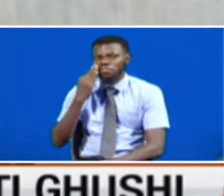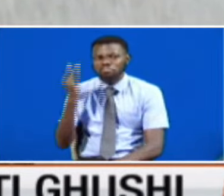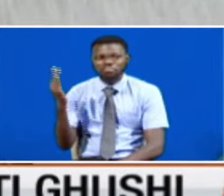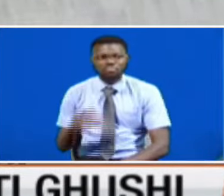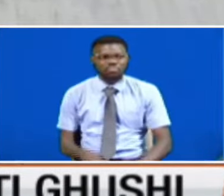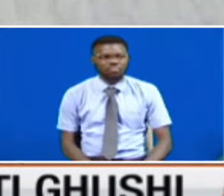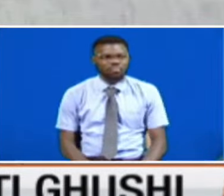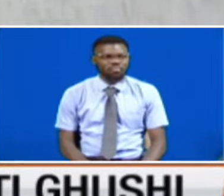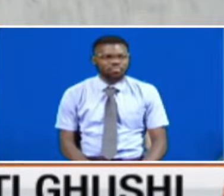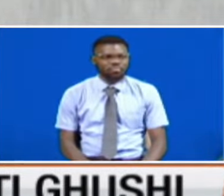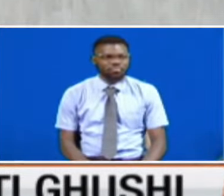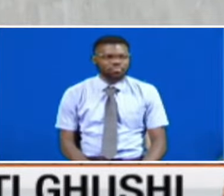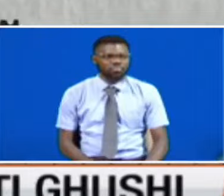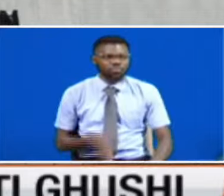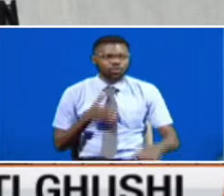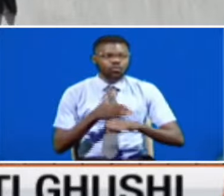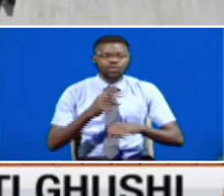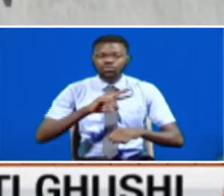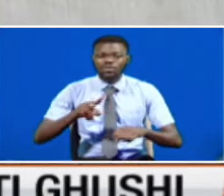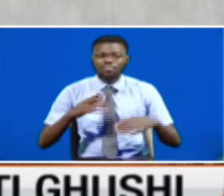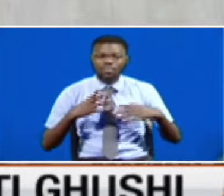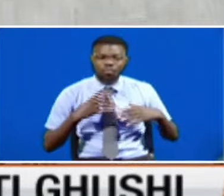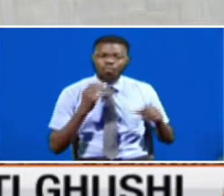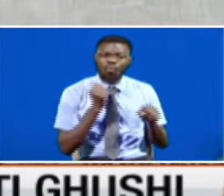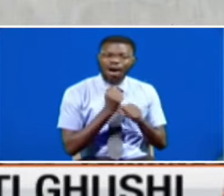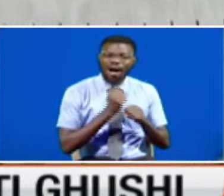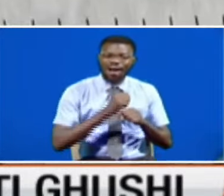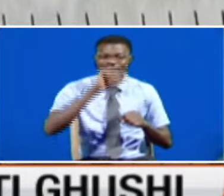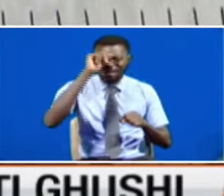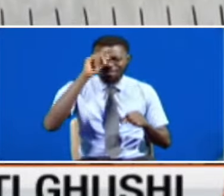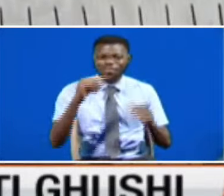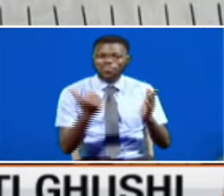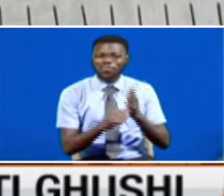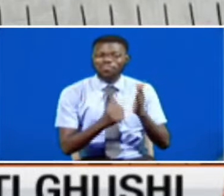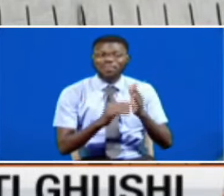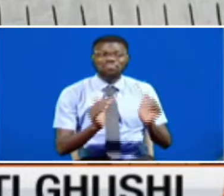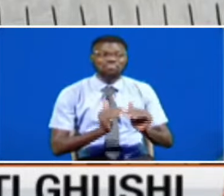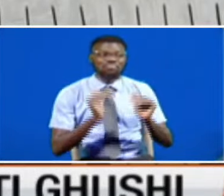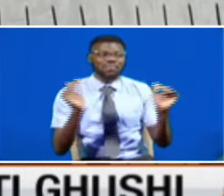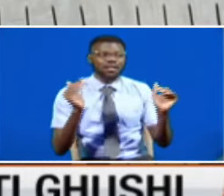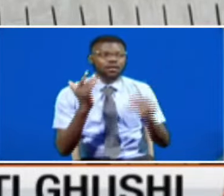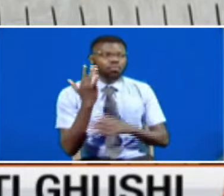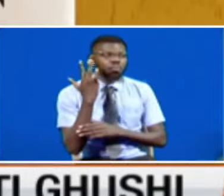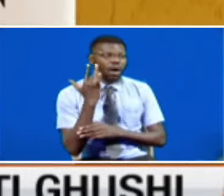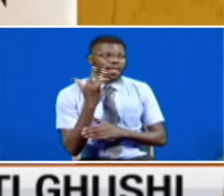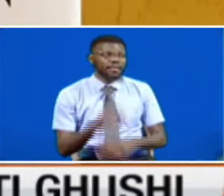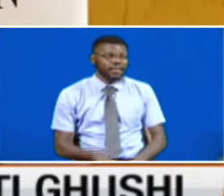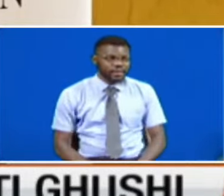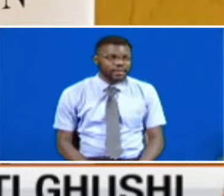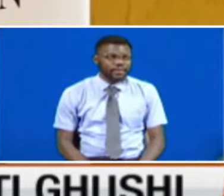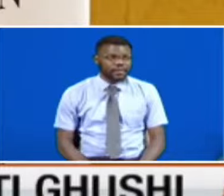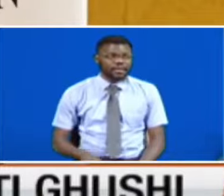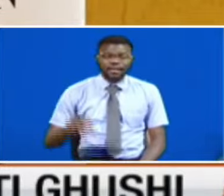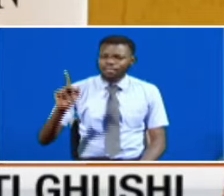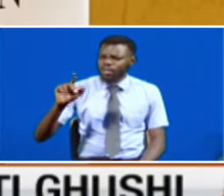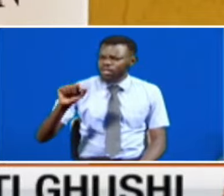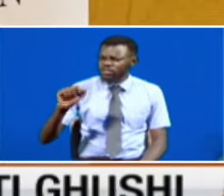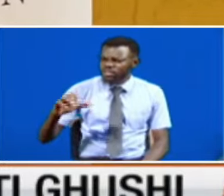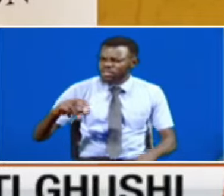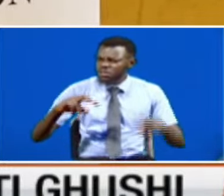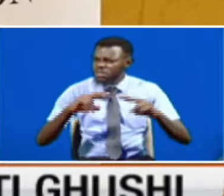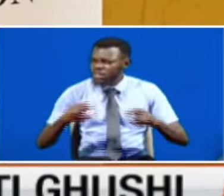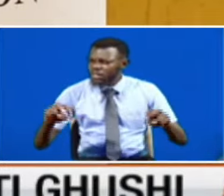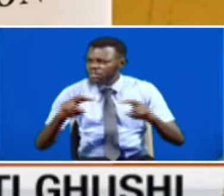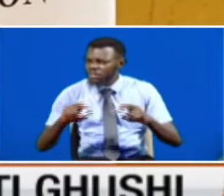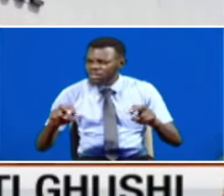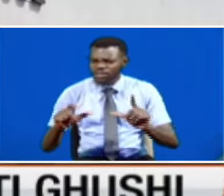Chuma cha maafisa 2000 wa serikali kimotoni baada ya tume ya utumishi wa umma nchini kuzindua mchakato wa kuchunguza uhalisia